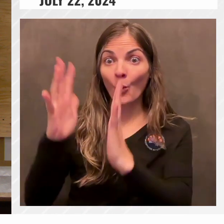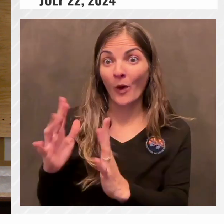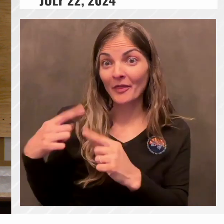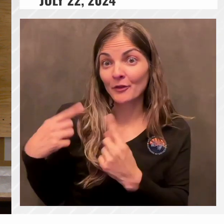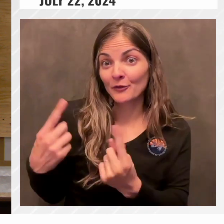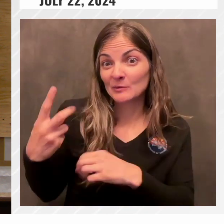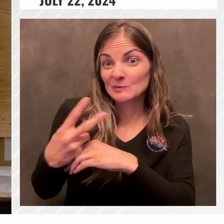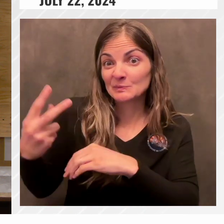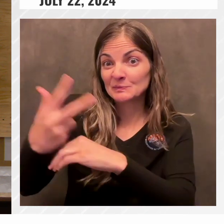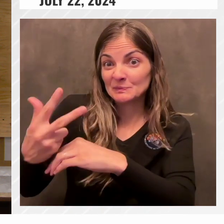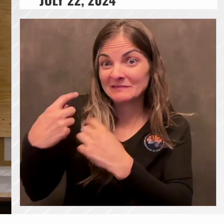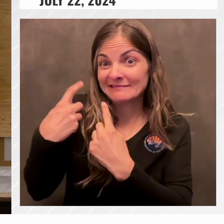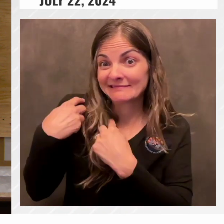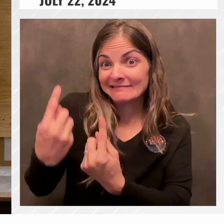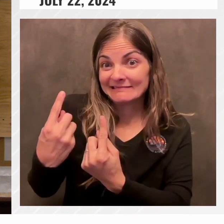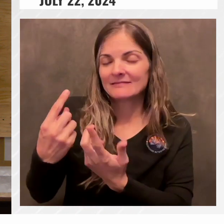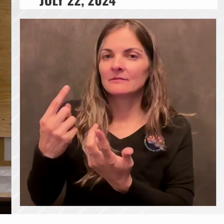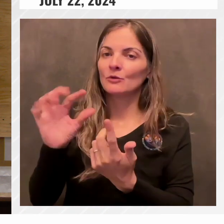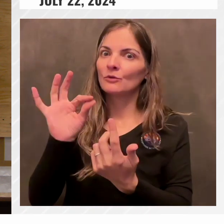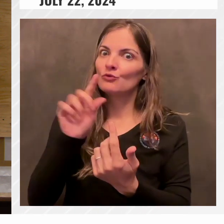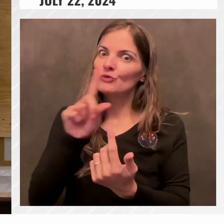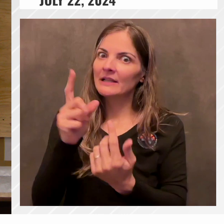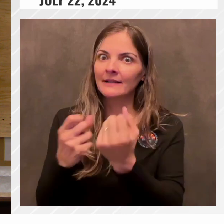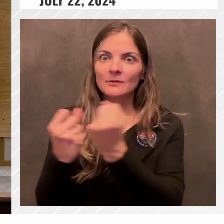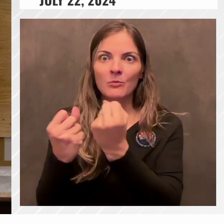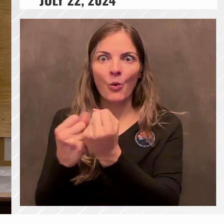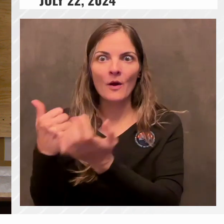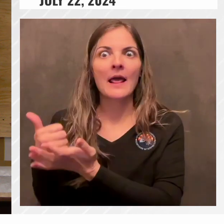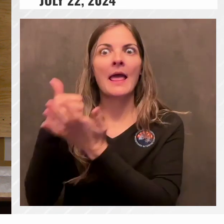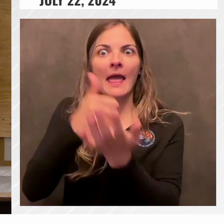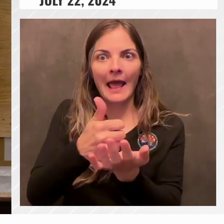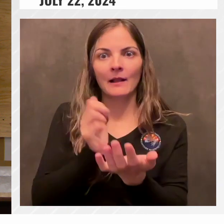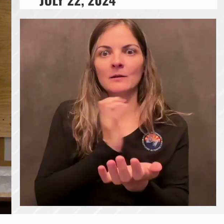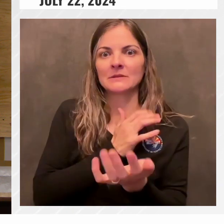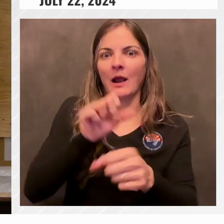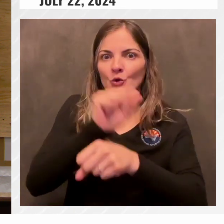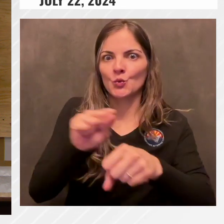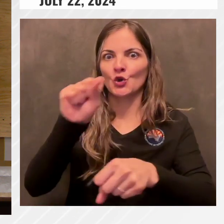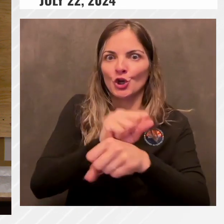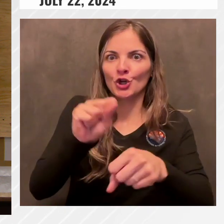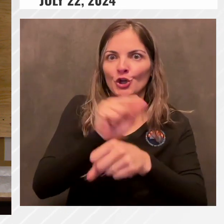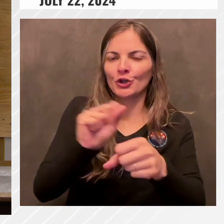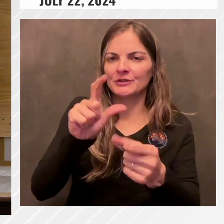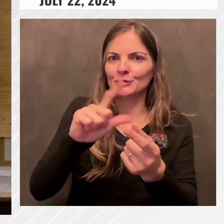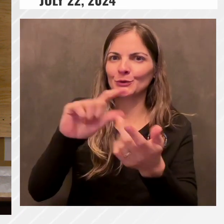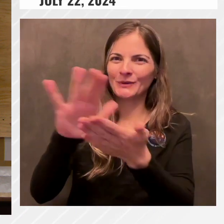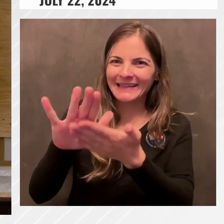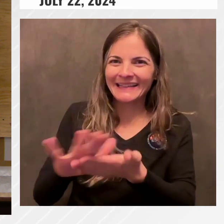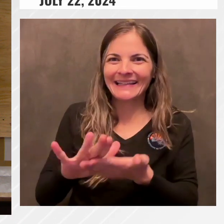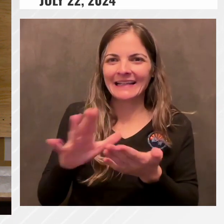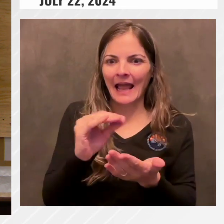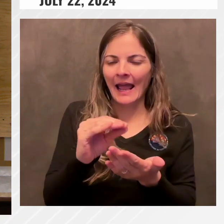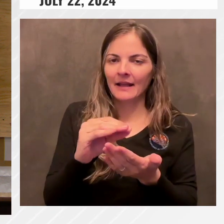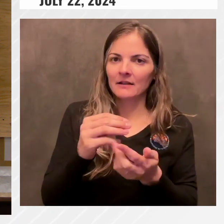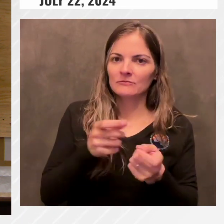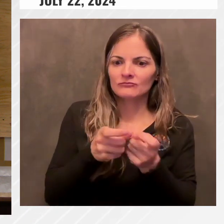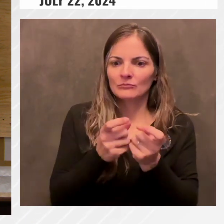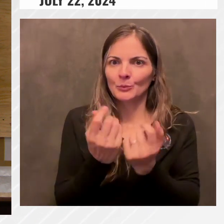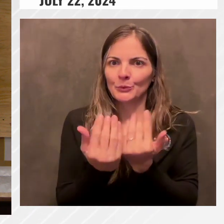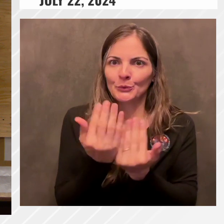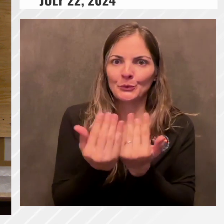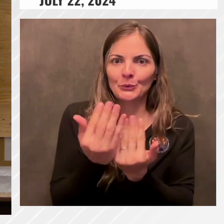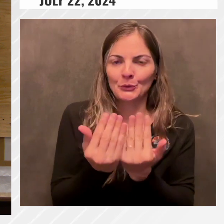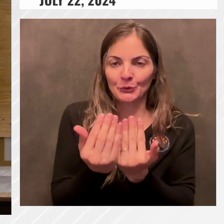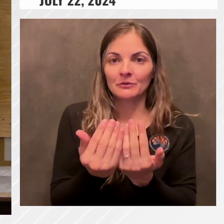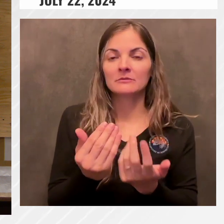those conditions that my fellow counterpart was talking about. As we burned this off, our conditions were created a low